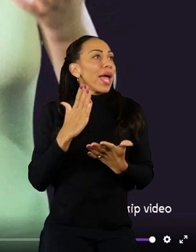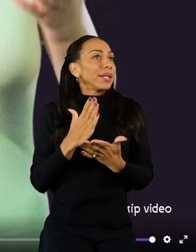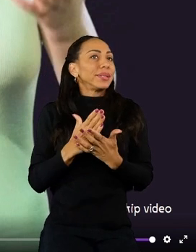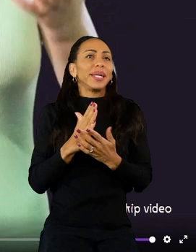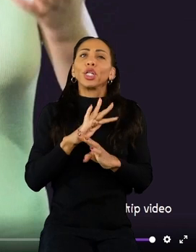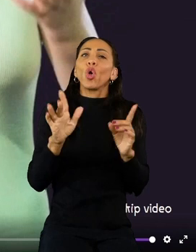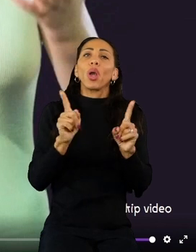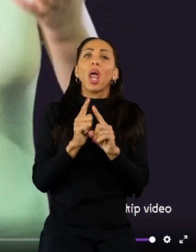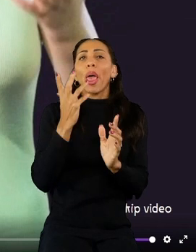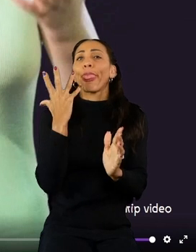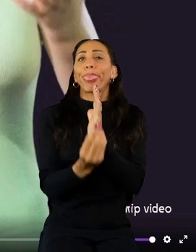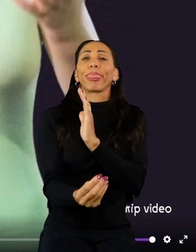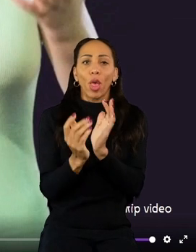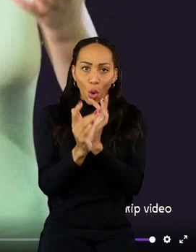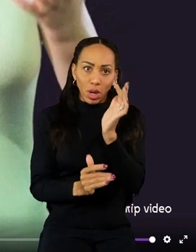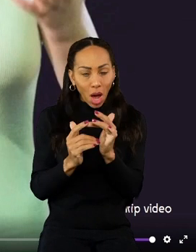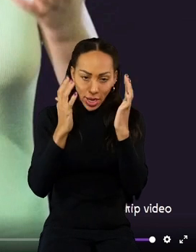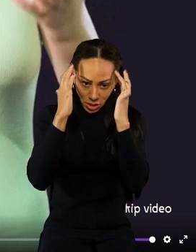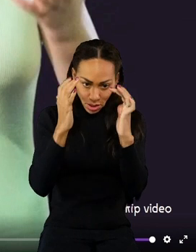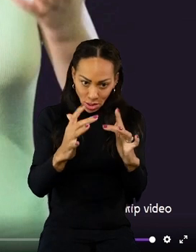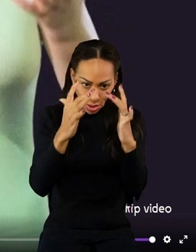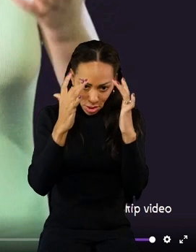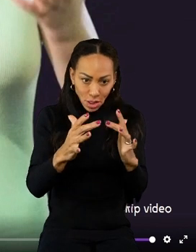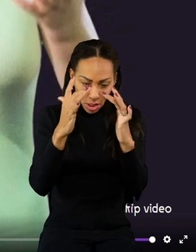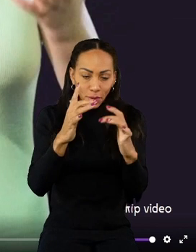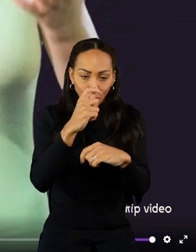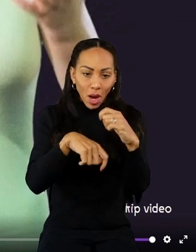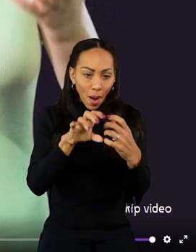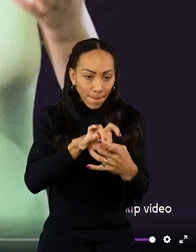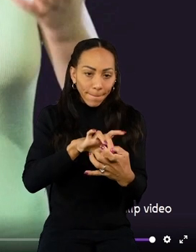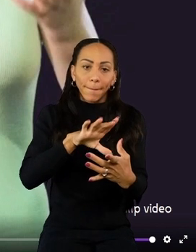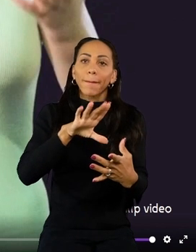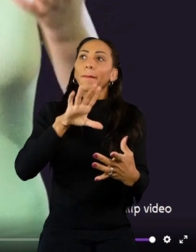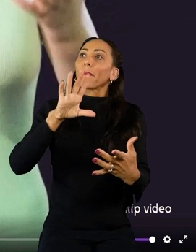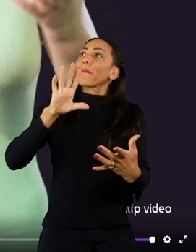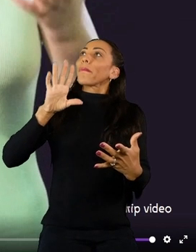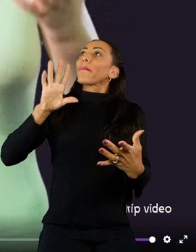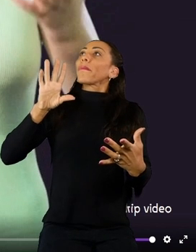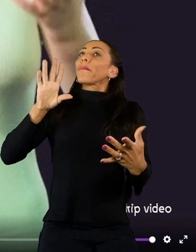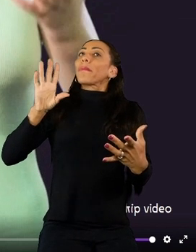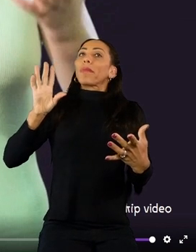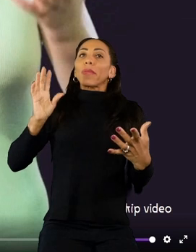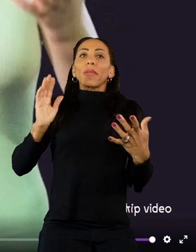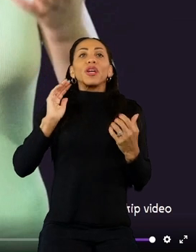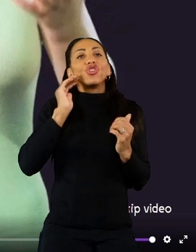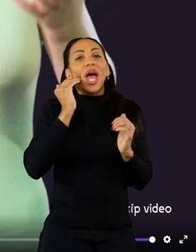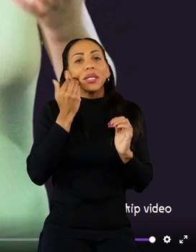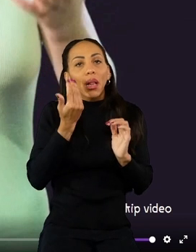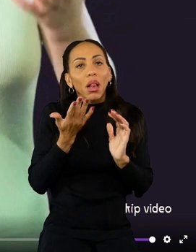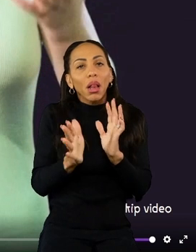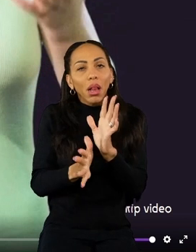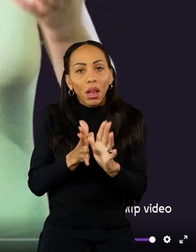than this having been in this online creative body mind